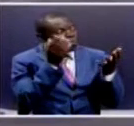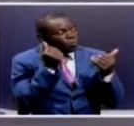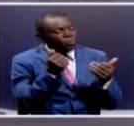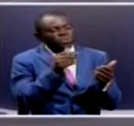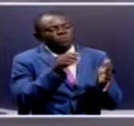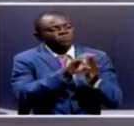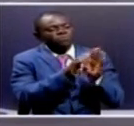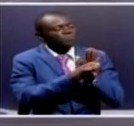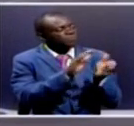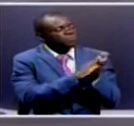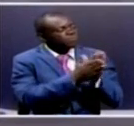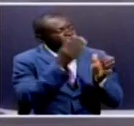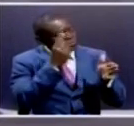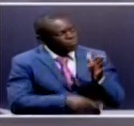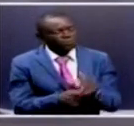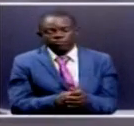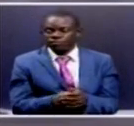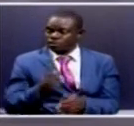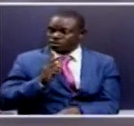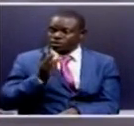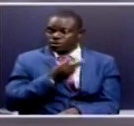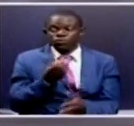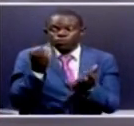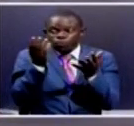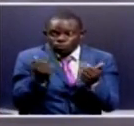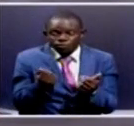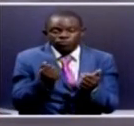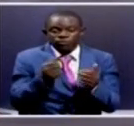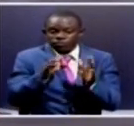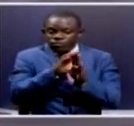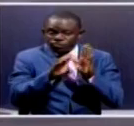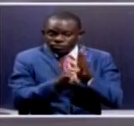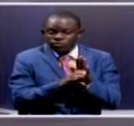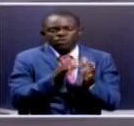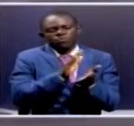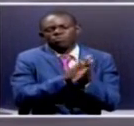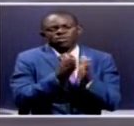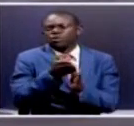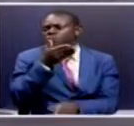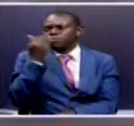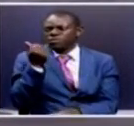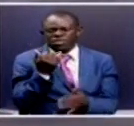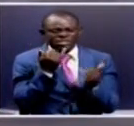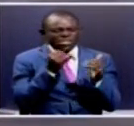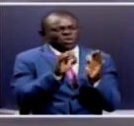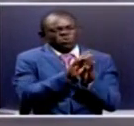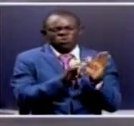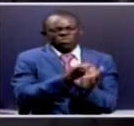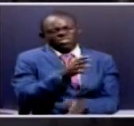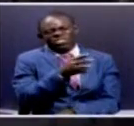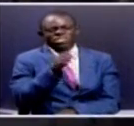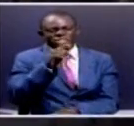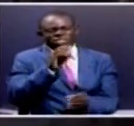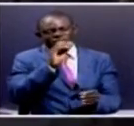now. We hope to see a Public Order Act that responds, you